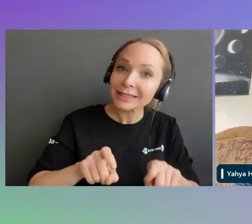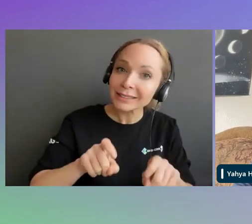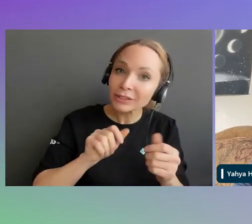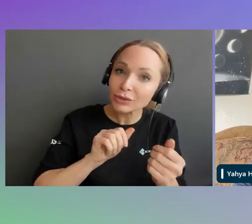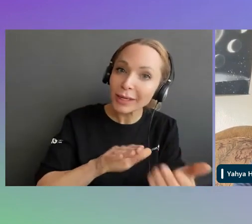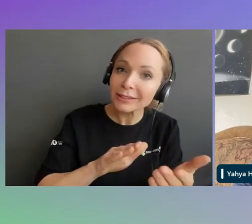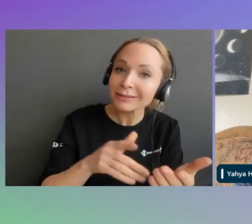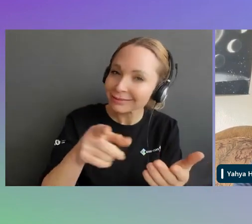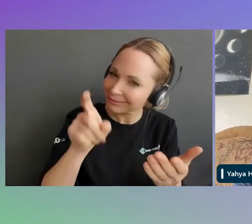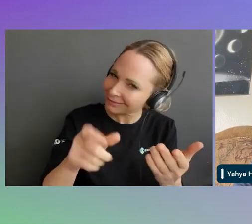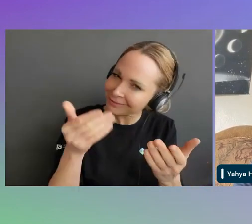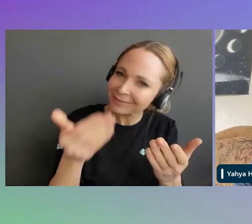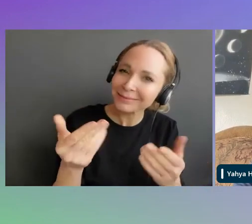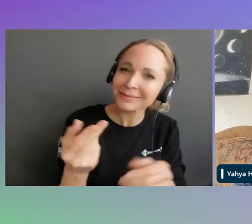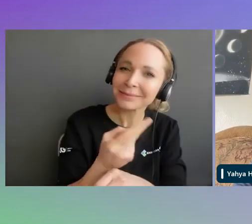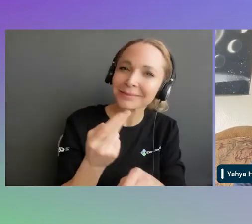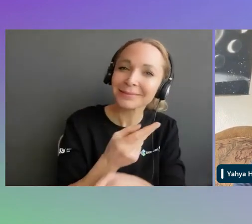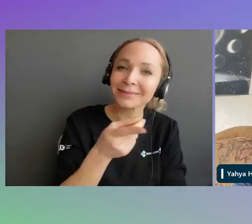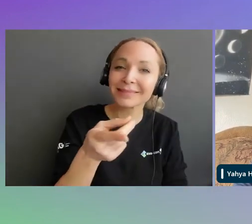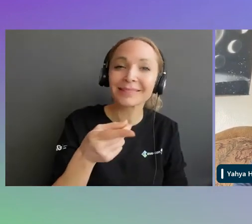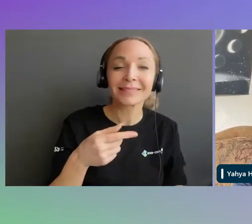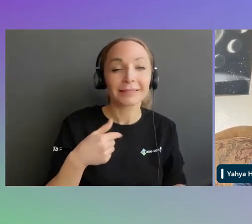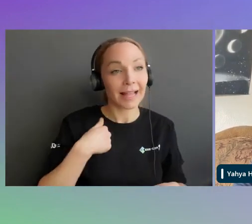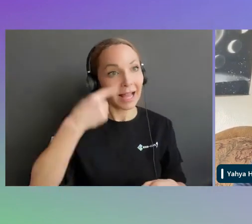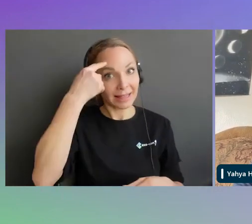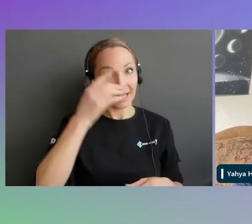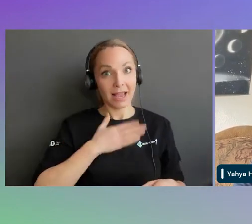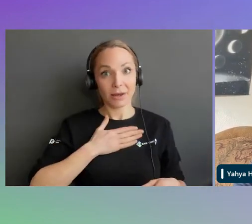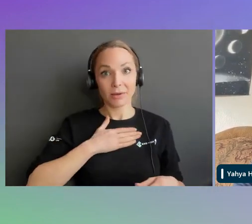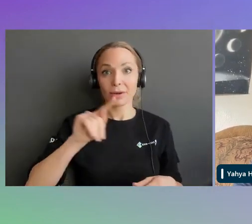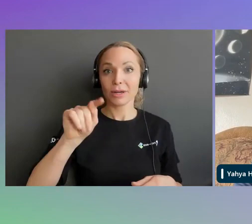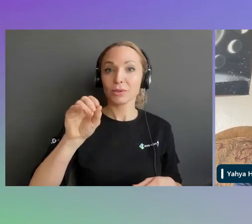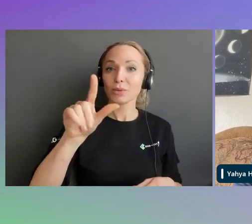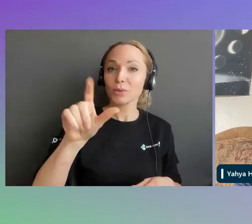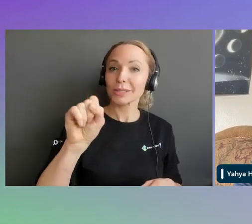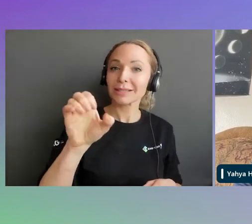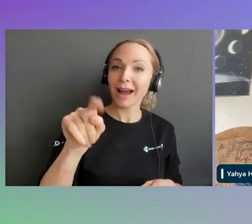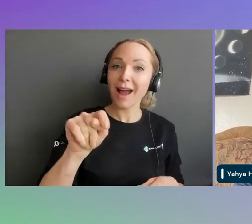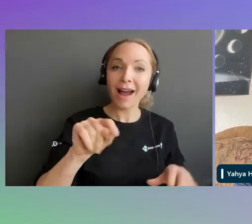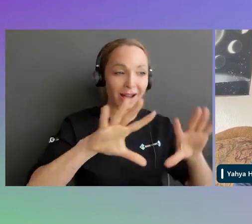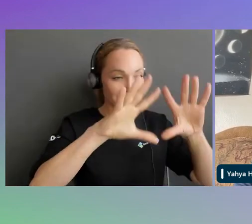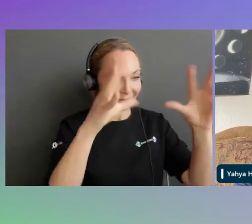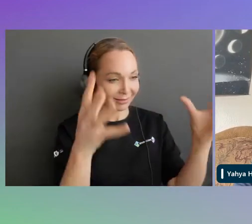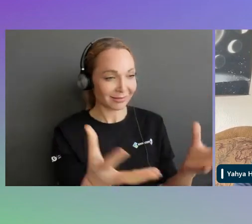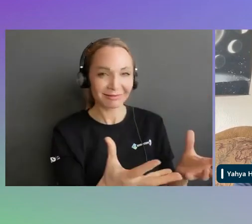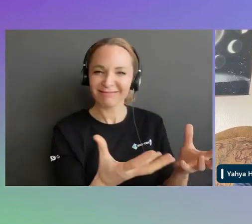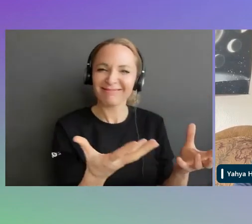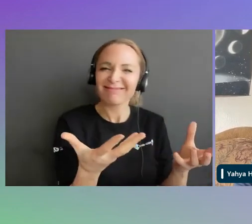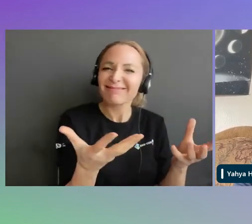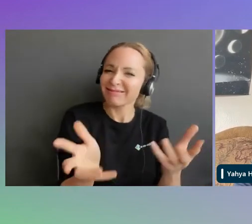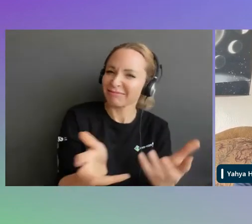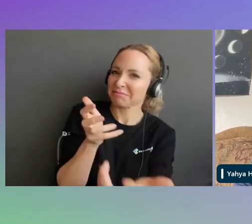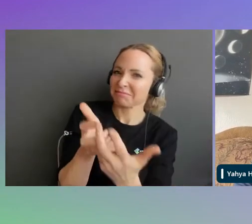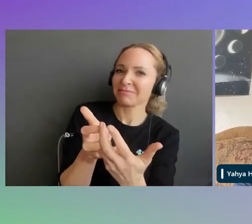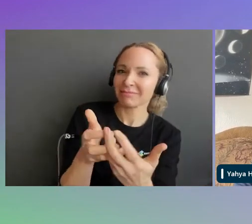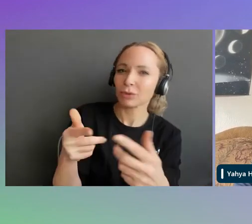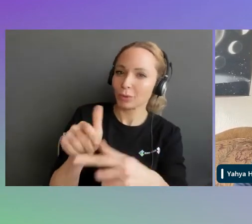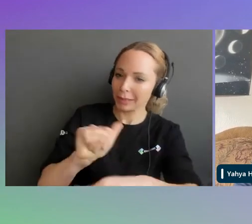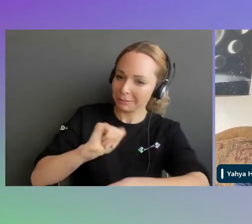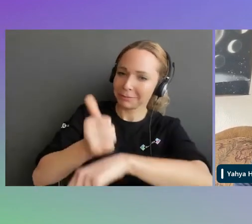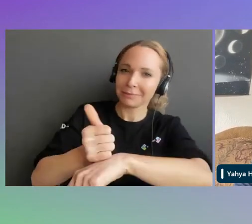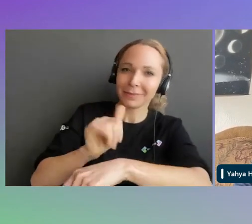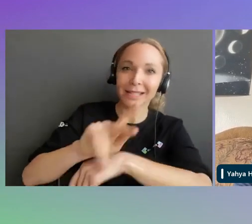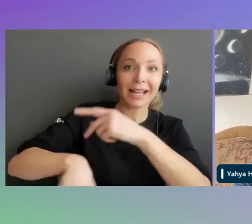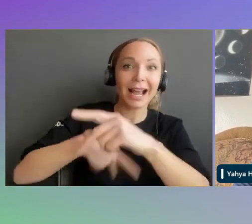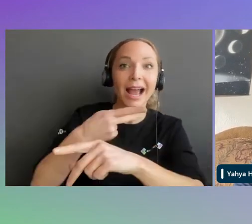As well as I do really think that our tool set is specifically tuned for implementing these things at scale. So